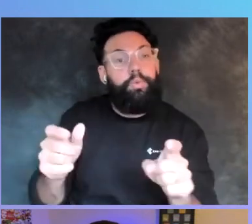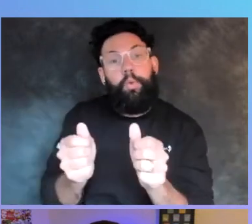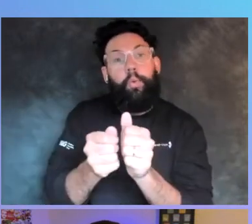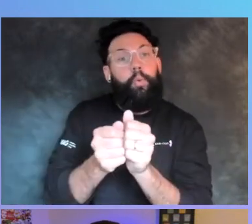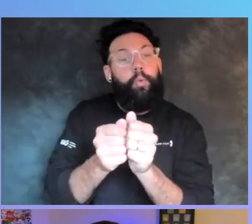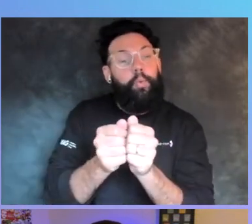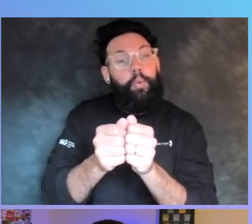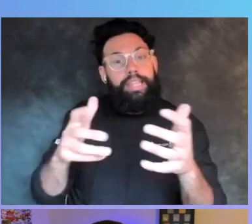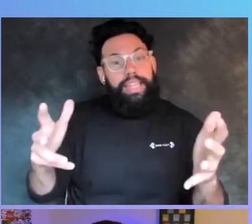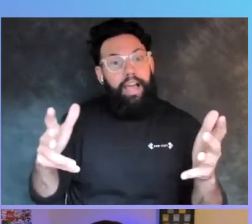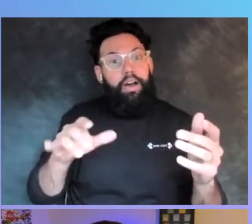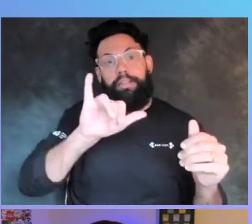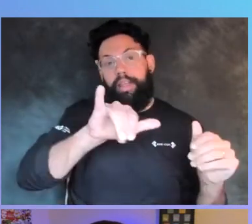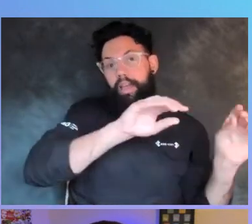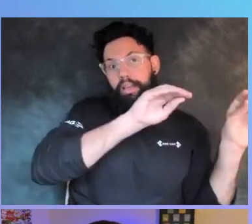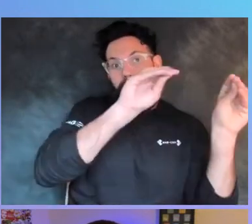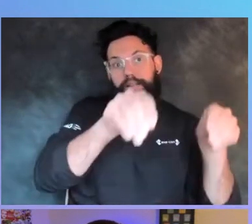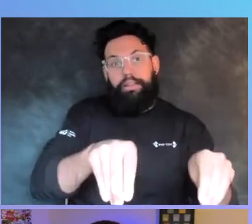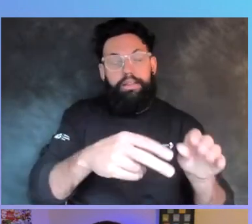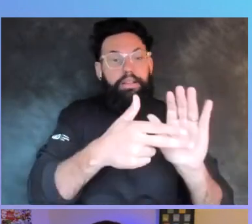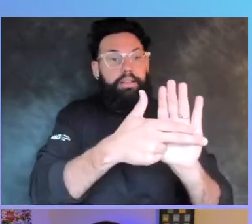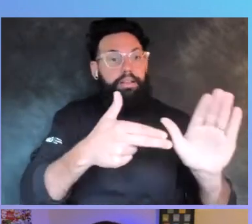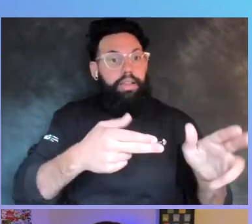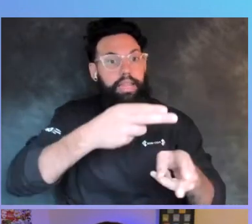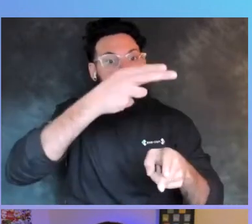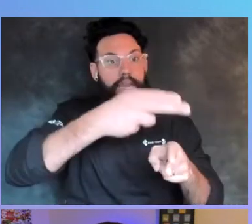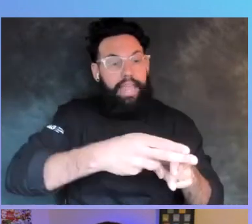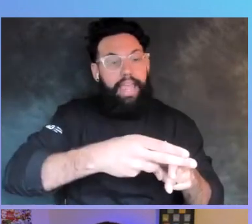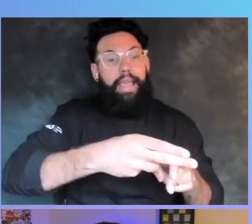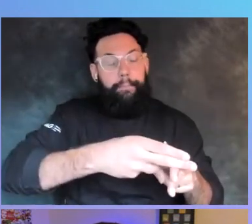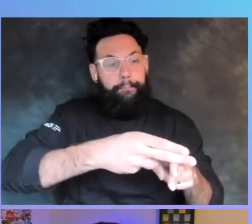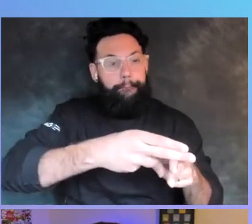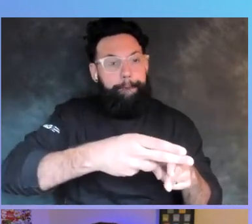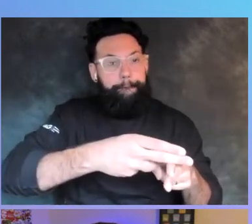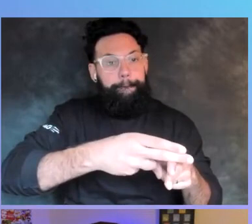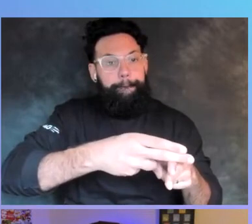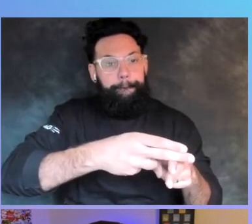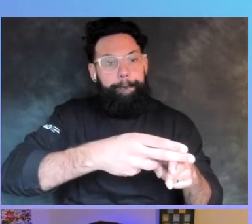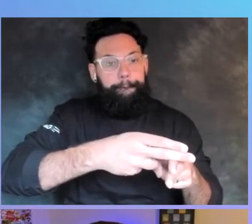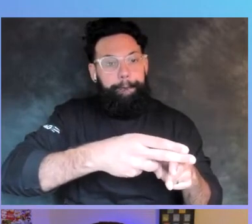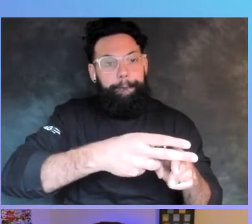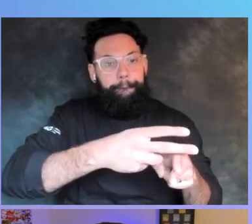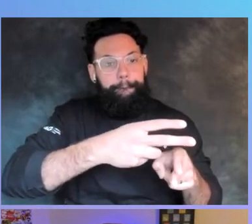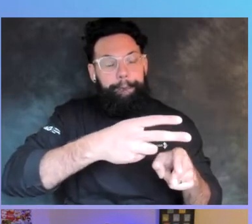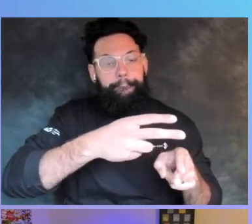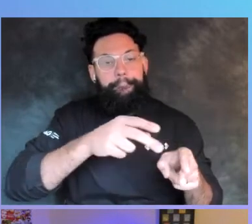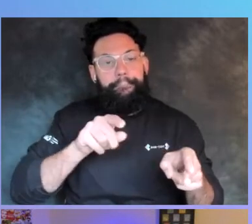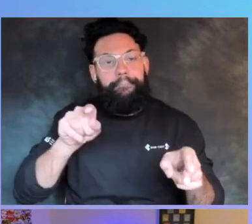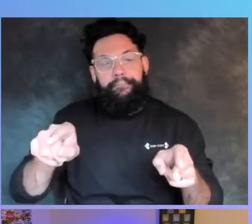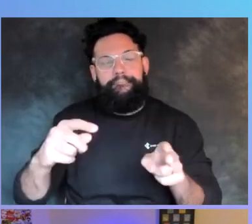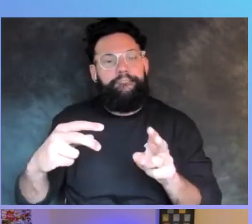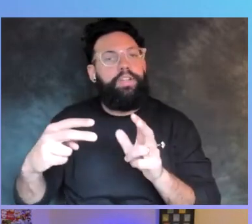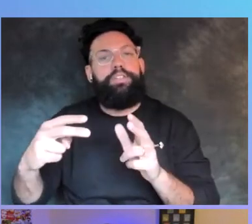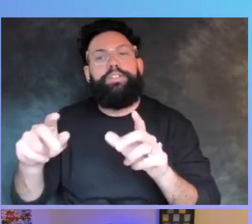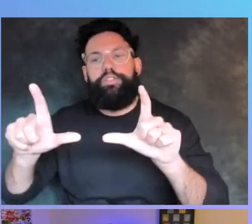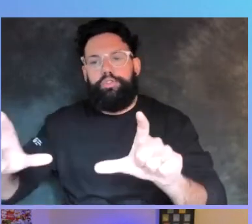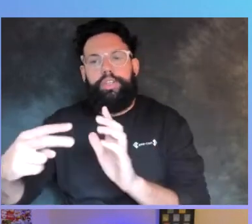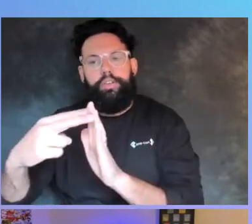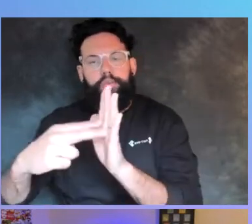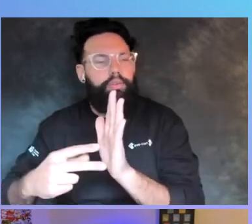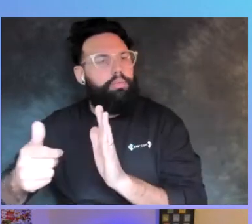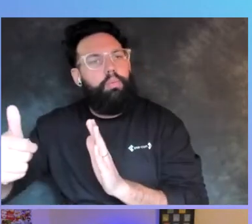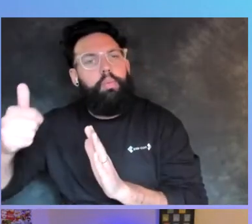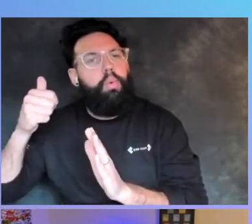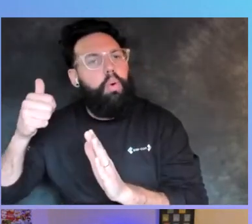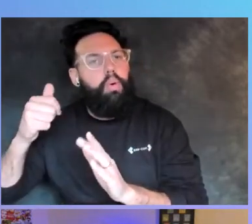implicit name, or that explicit name rather, you're not going to be having that screen reader announce it. And then it's also